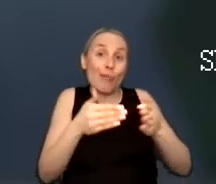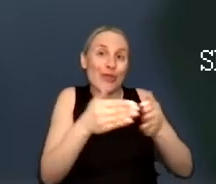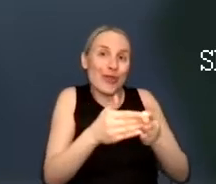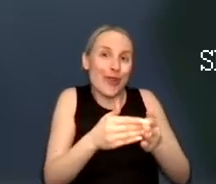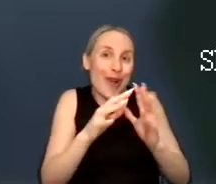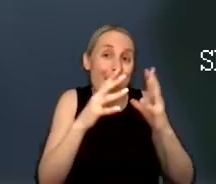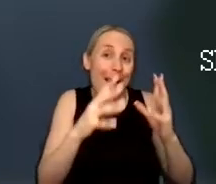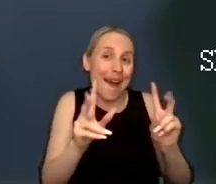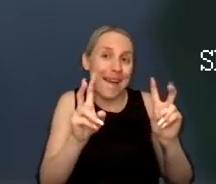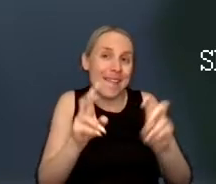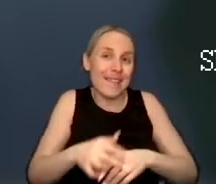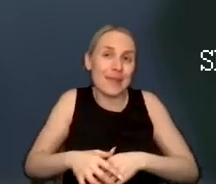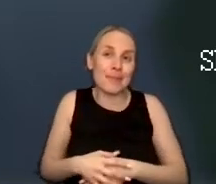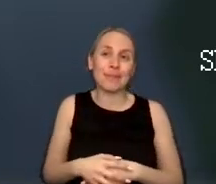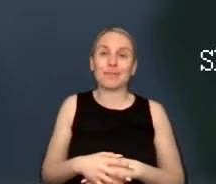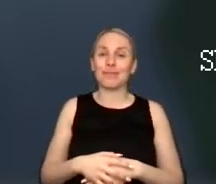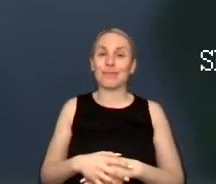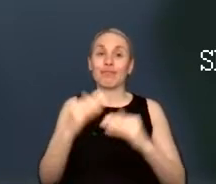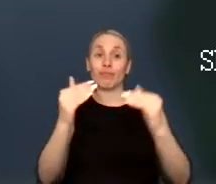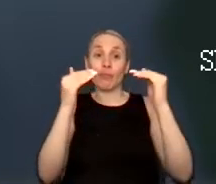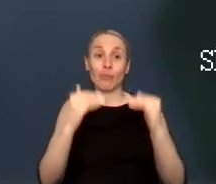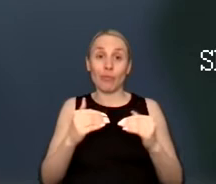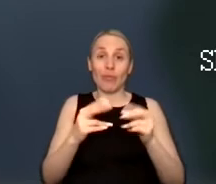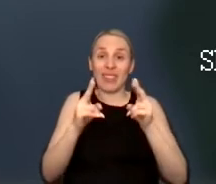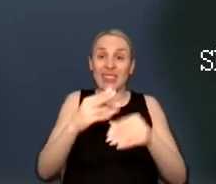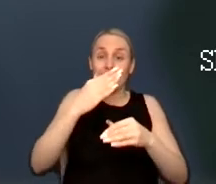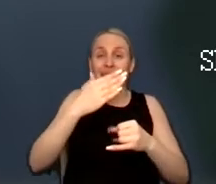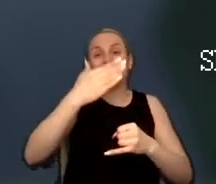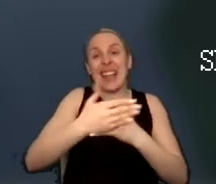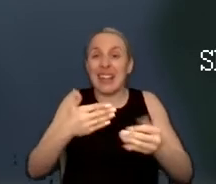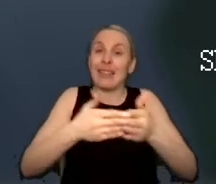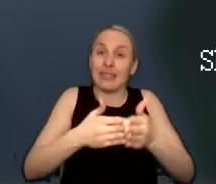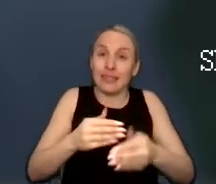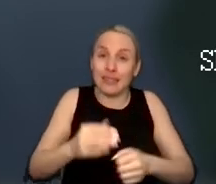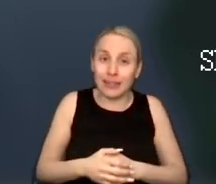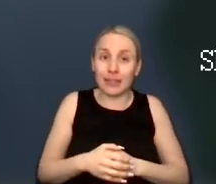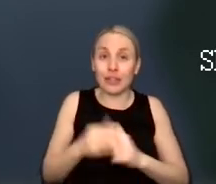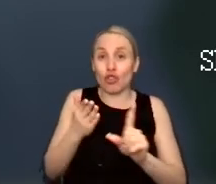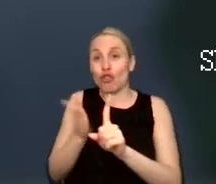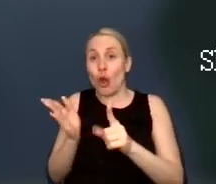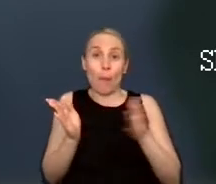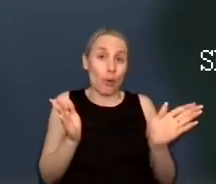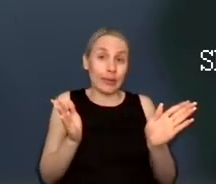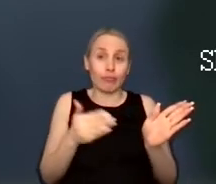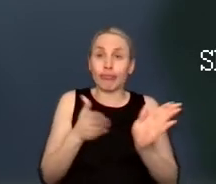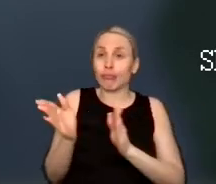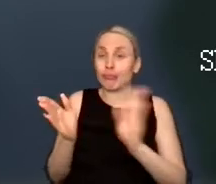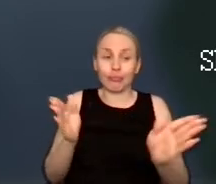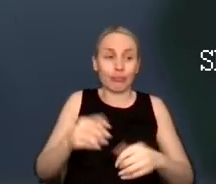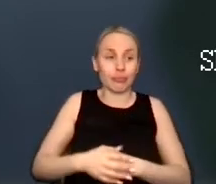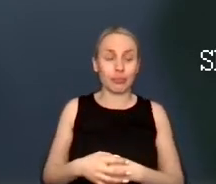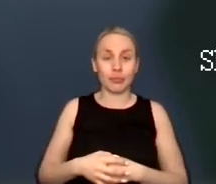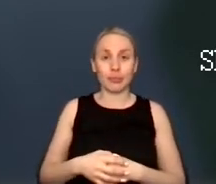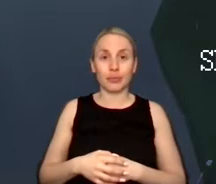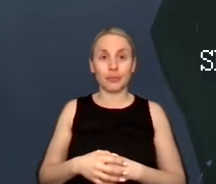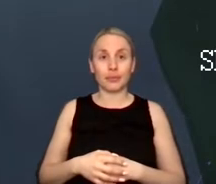Let's see. So we had, dead ends, turning points. Let's see, where did we put some of those? One